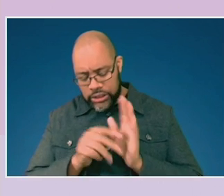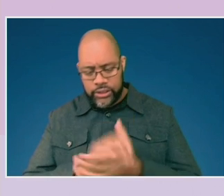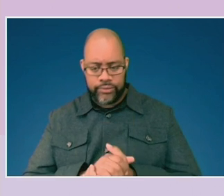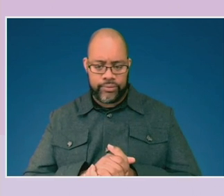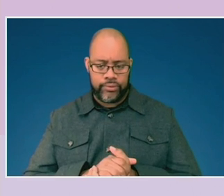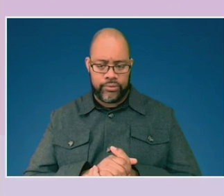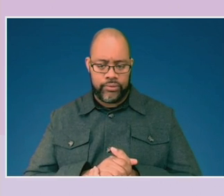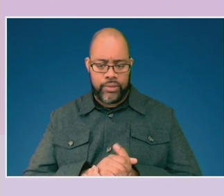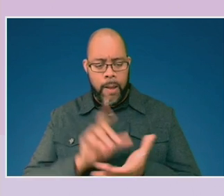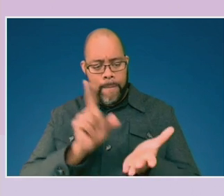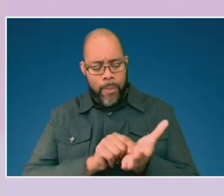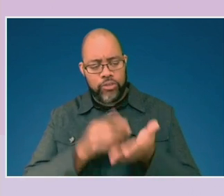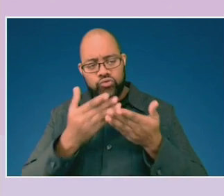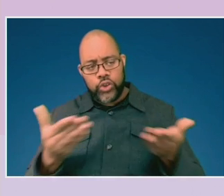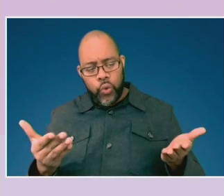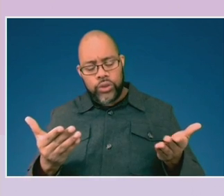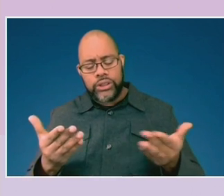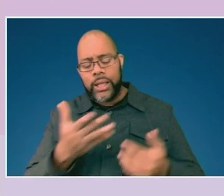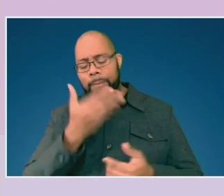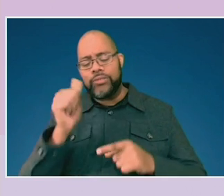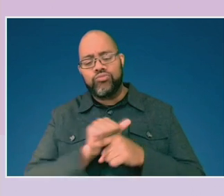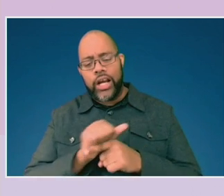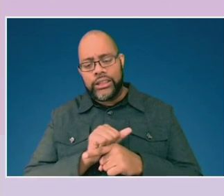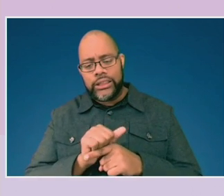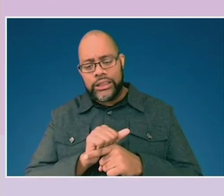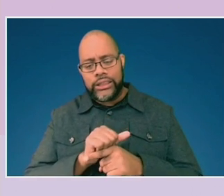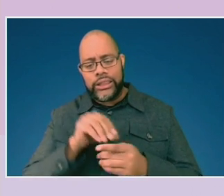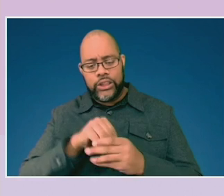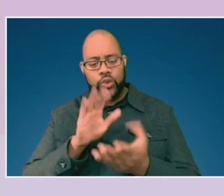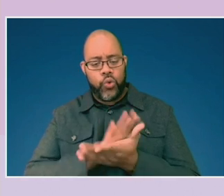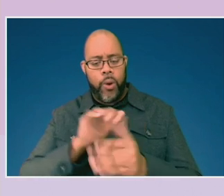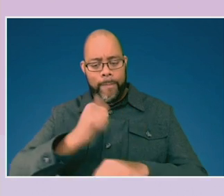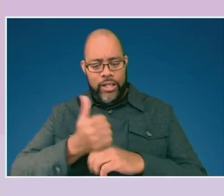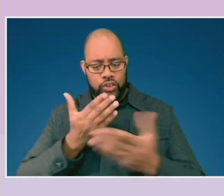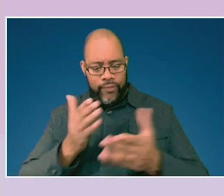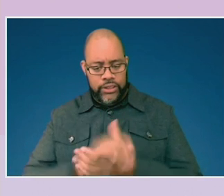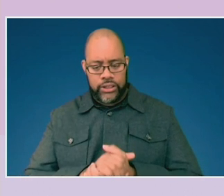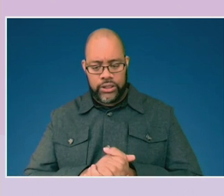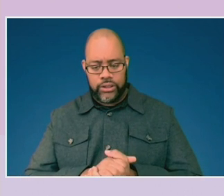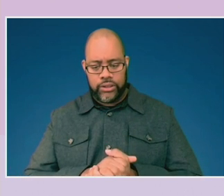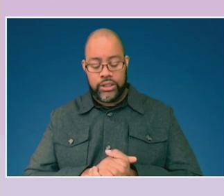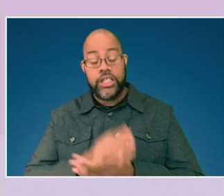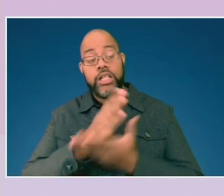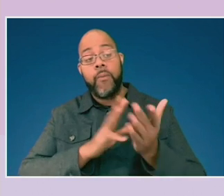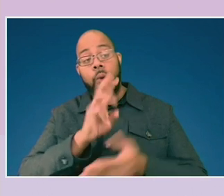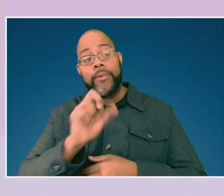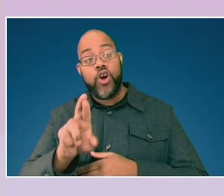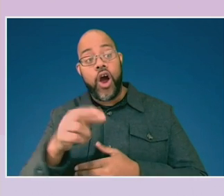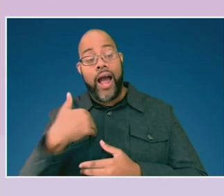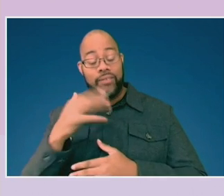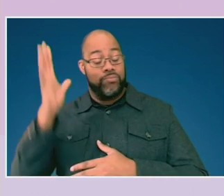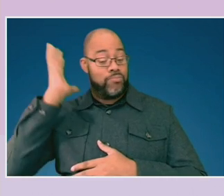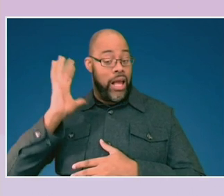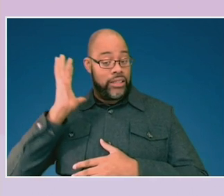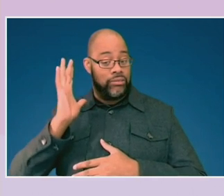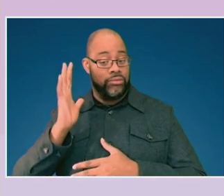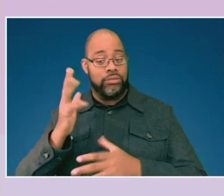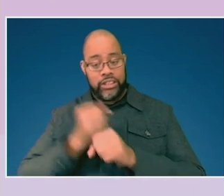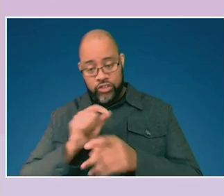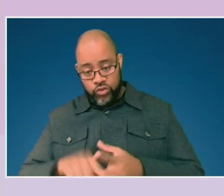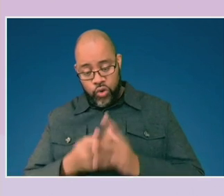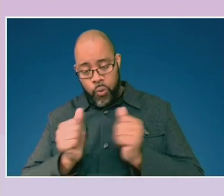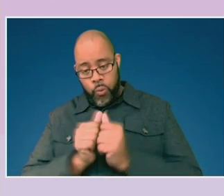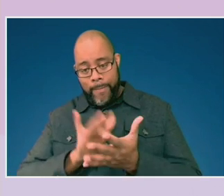publish resources and best practices in school-based services. Some of the webinars we've had in the past were Getting Started with